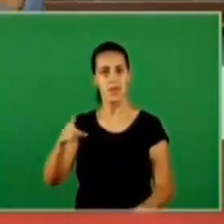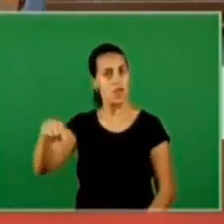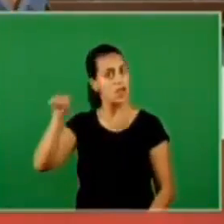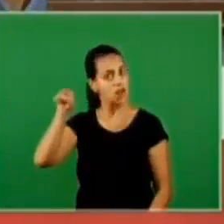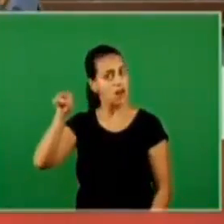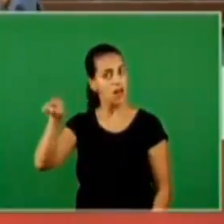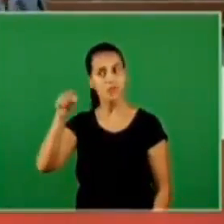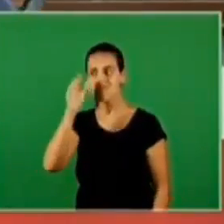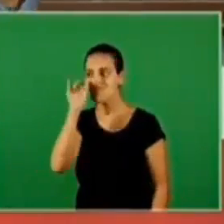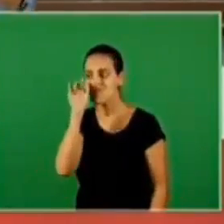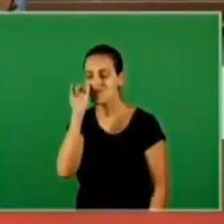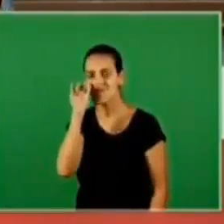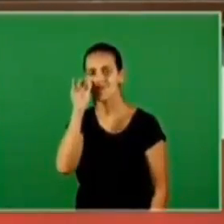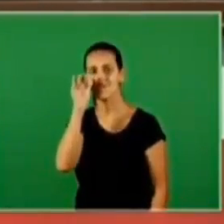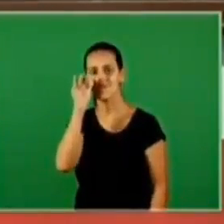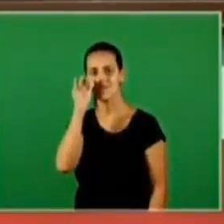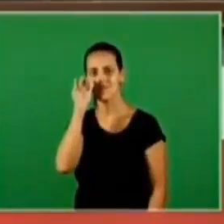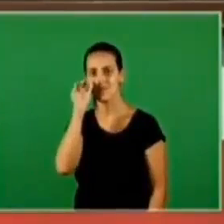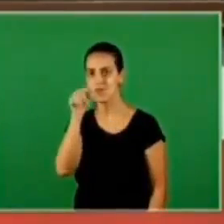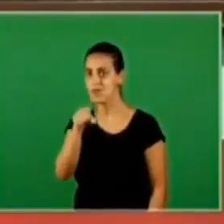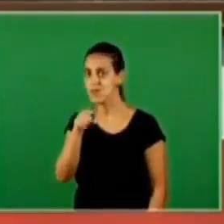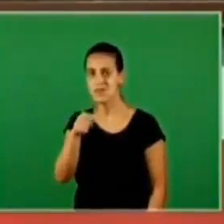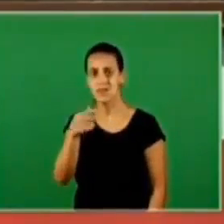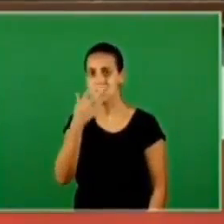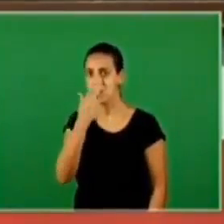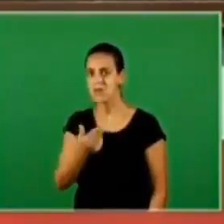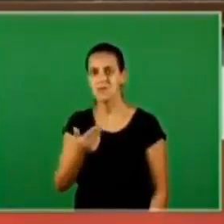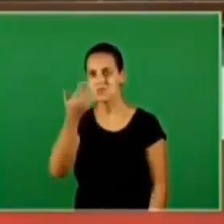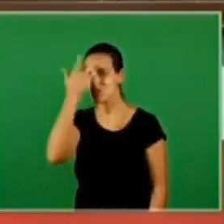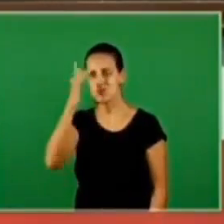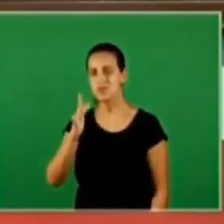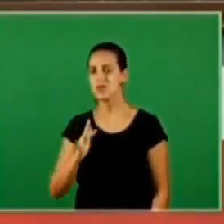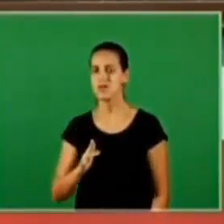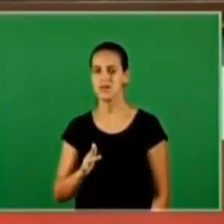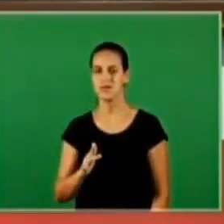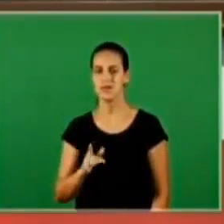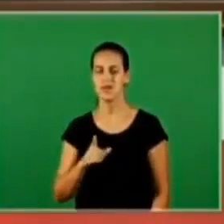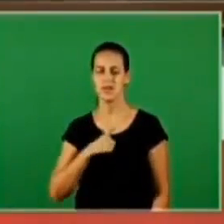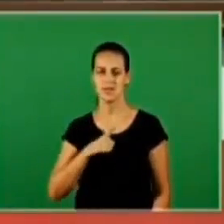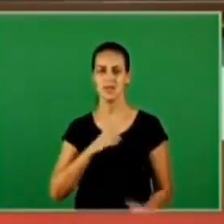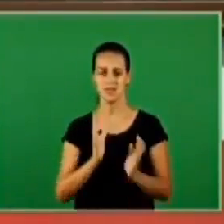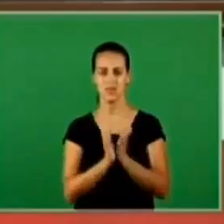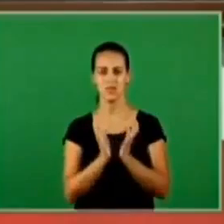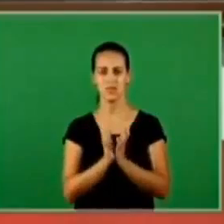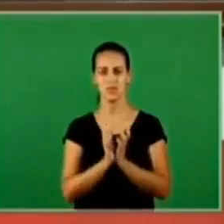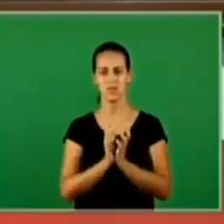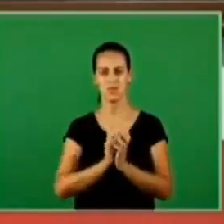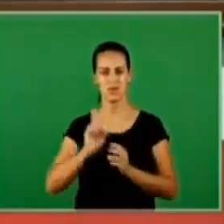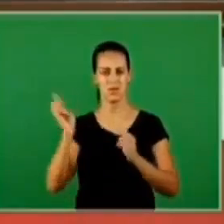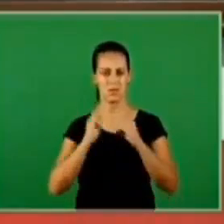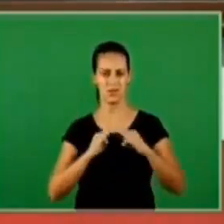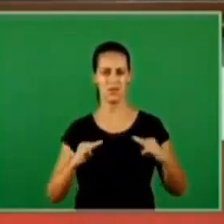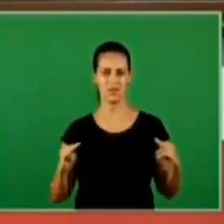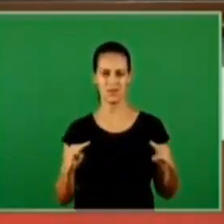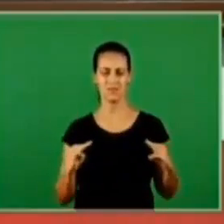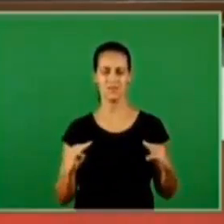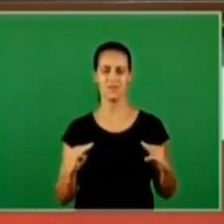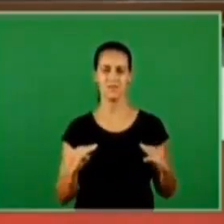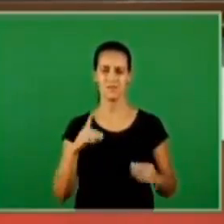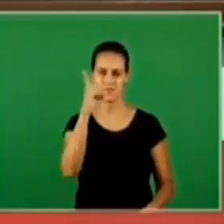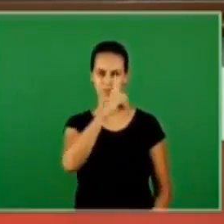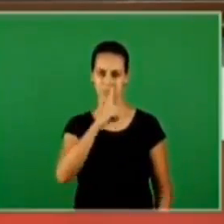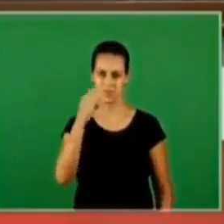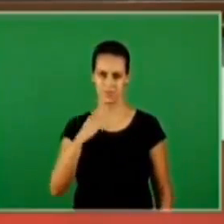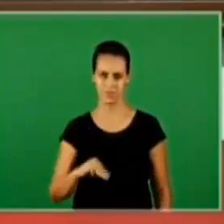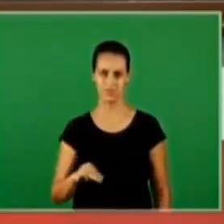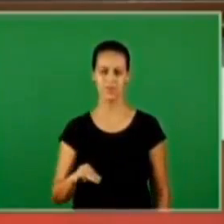here is something that the brethren have no idea. We had a group, a brethren in Manaim,